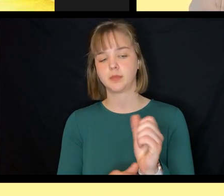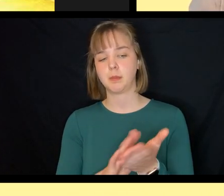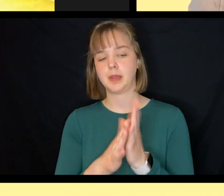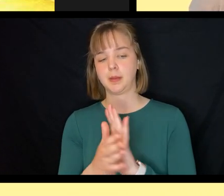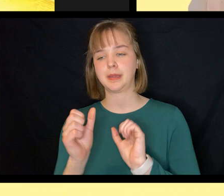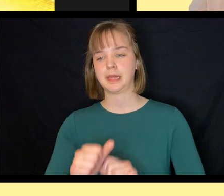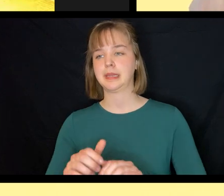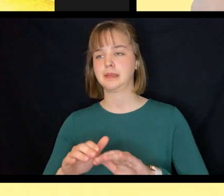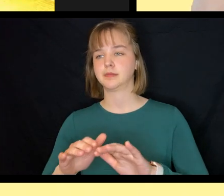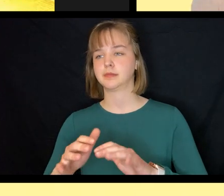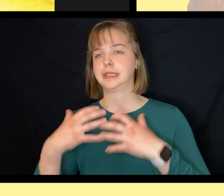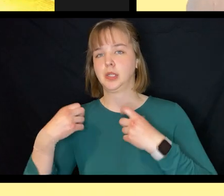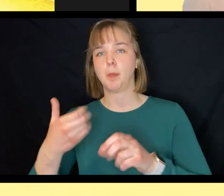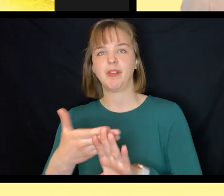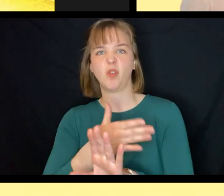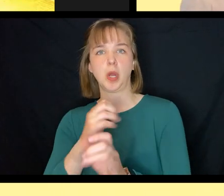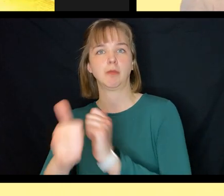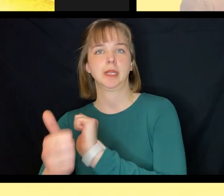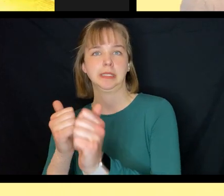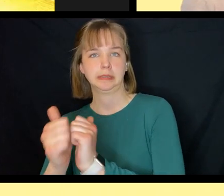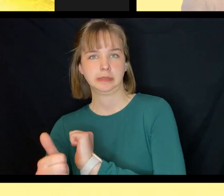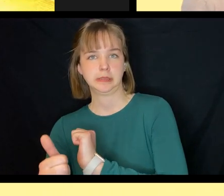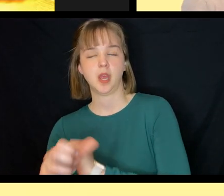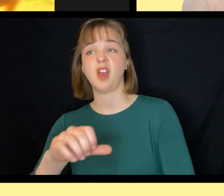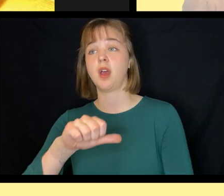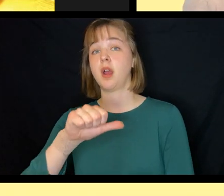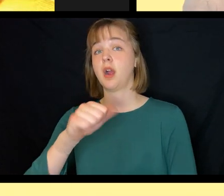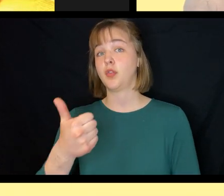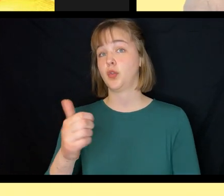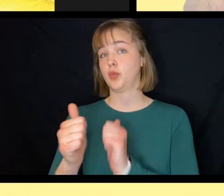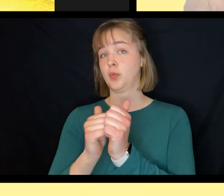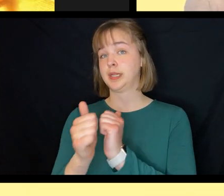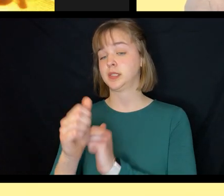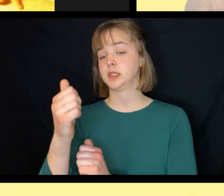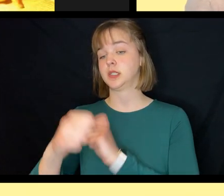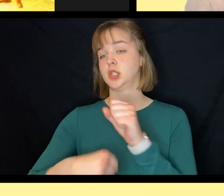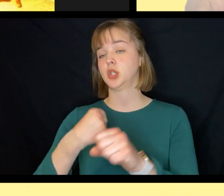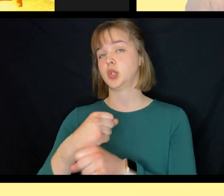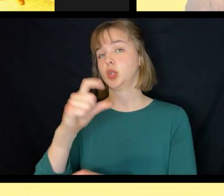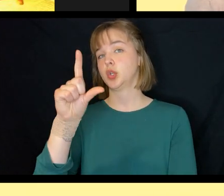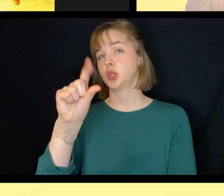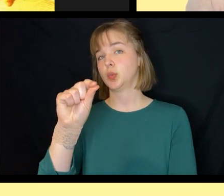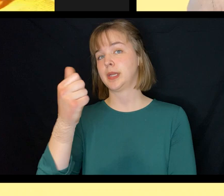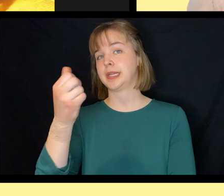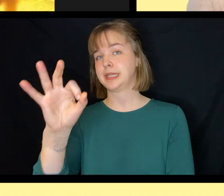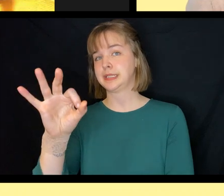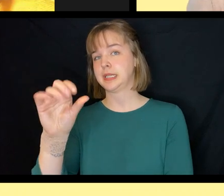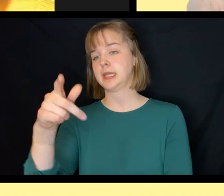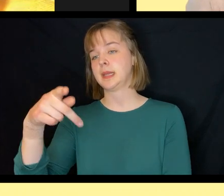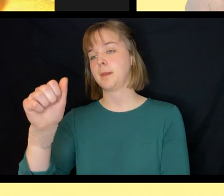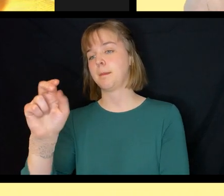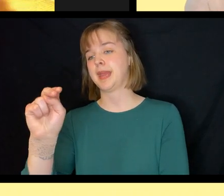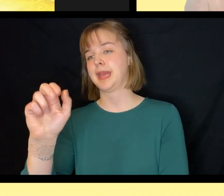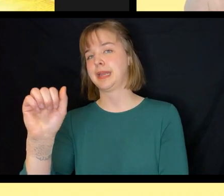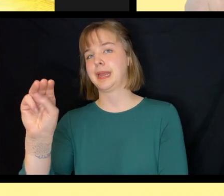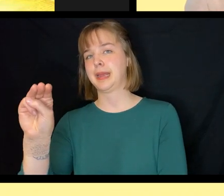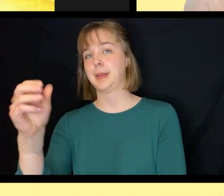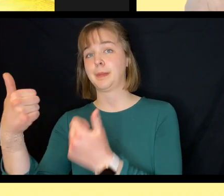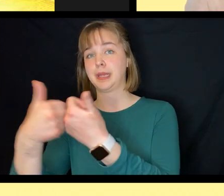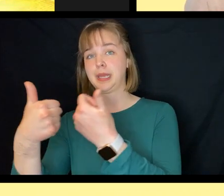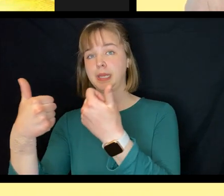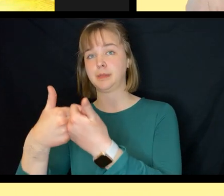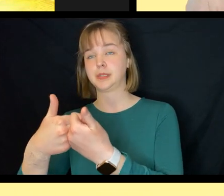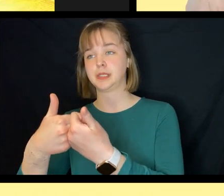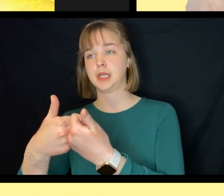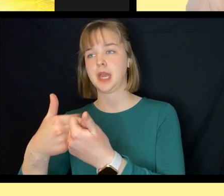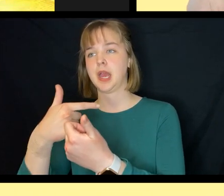was always interesting. And then I got sick in 2019 before the Pan Am Games.